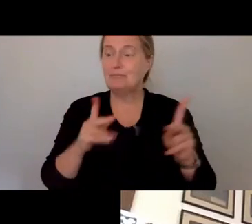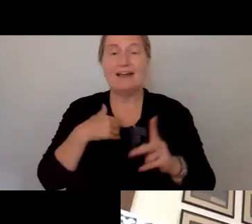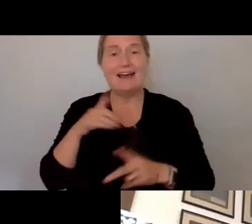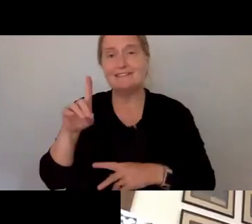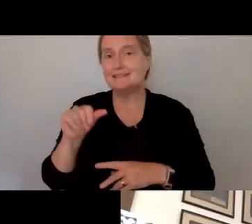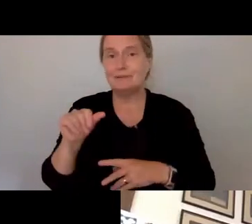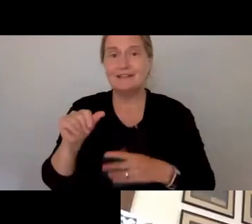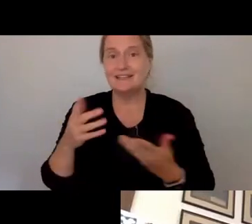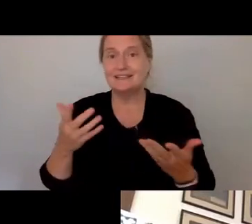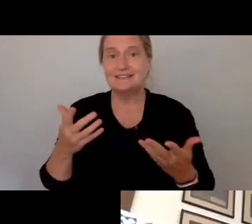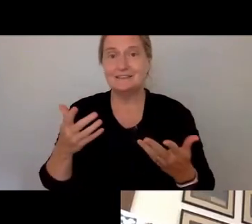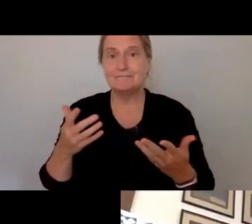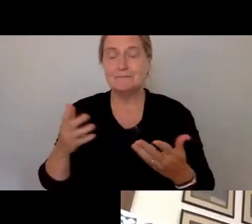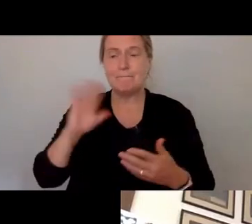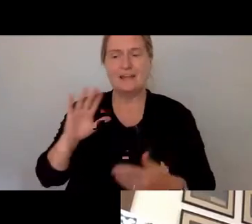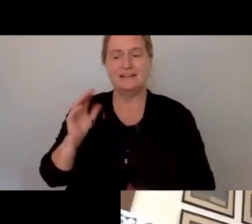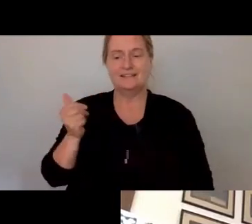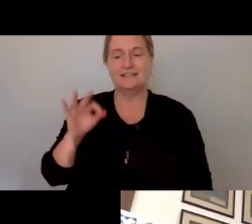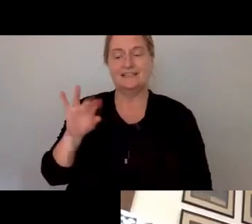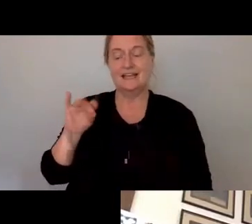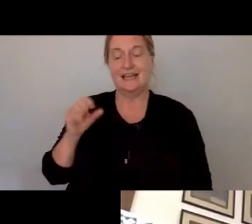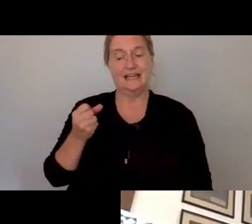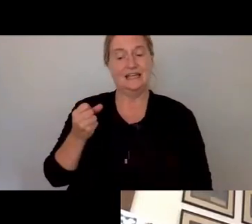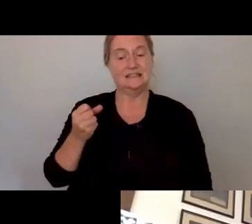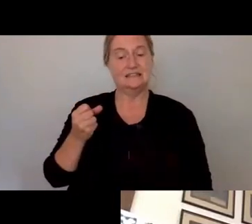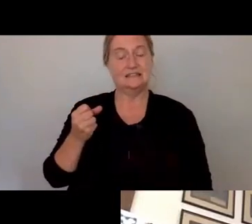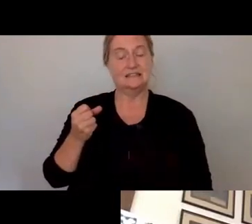back in the early 80s working on